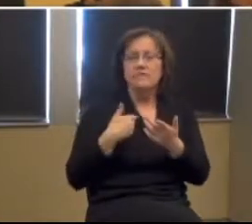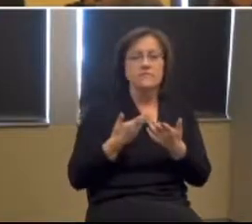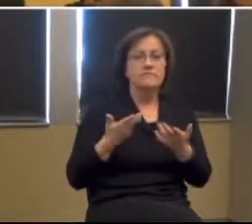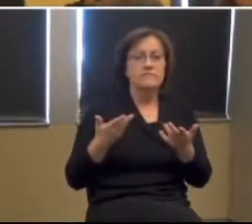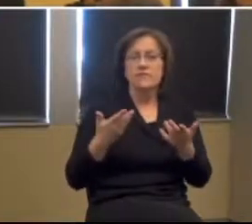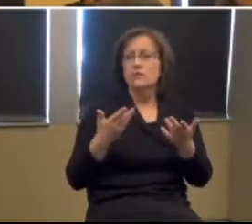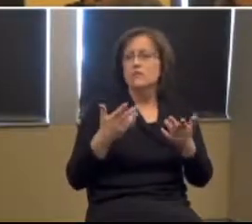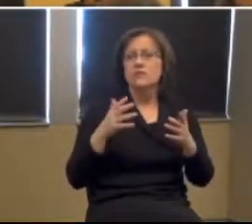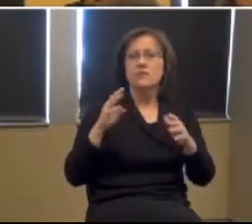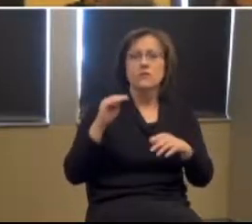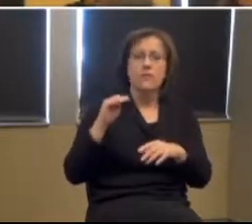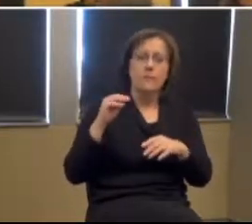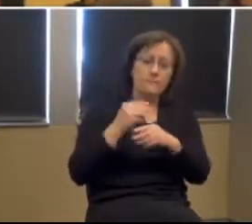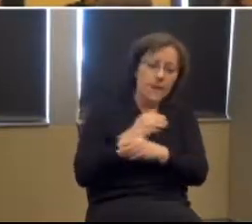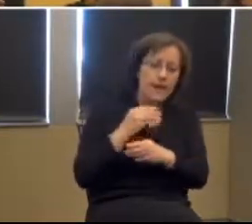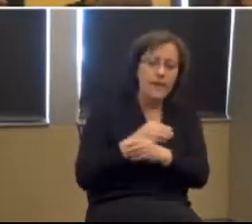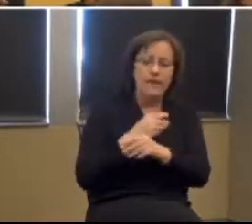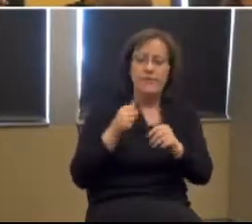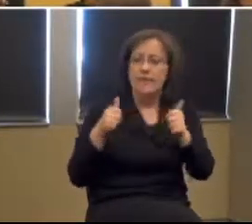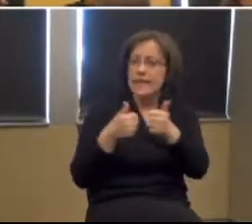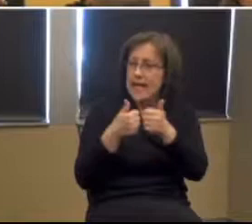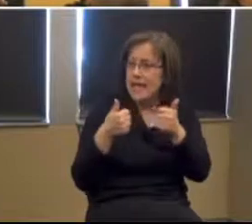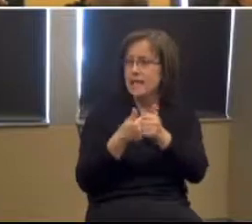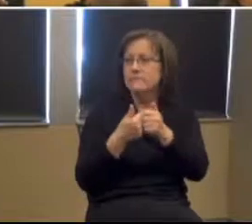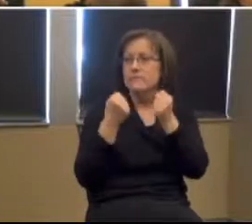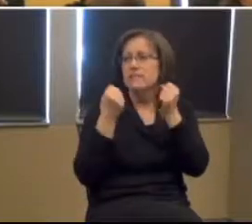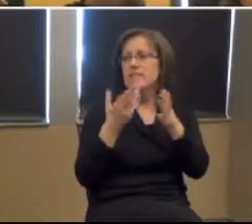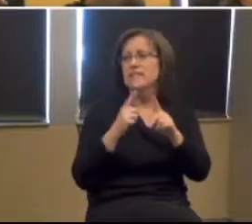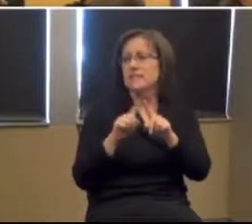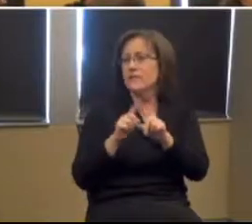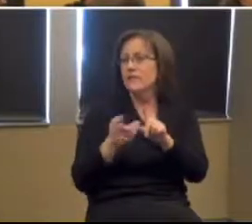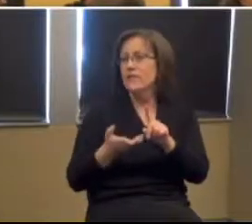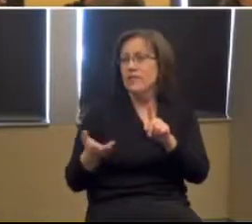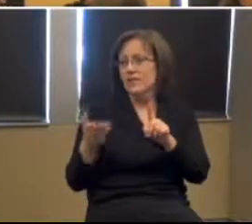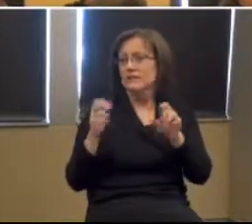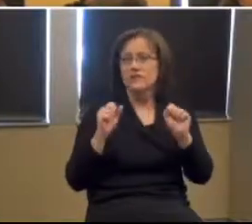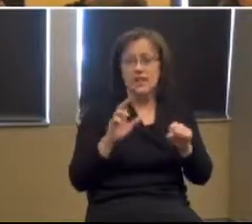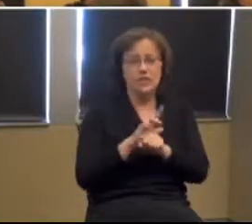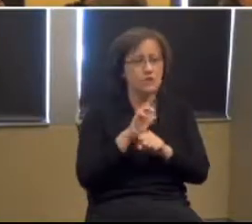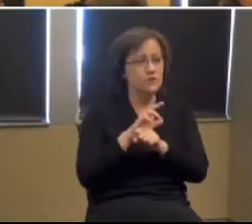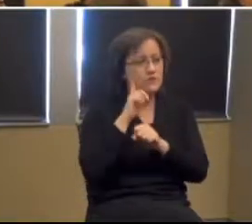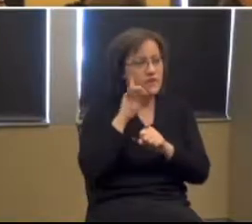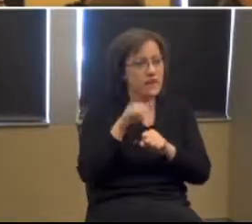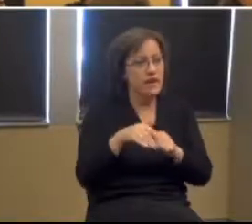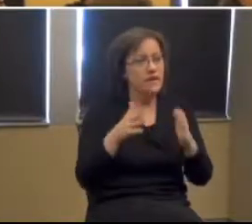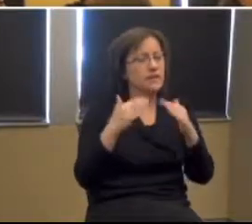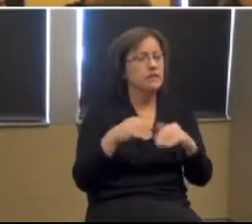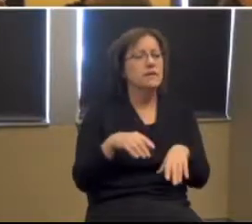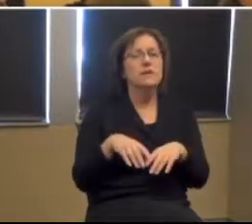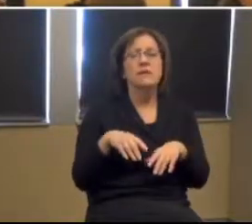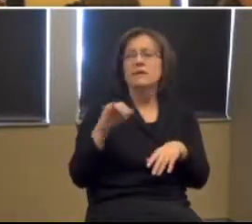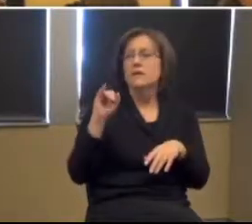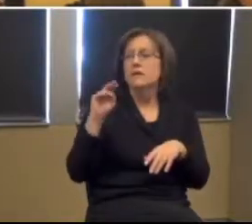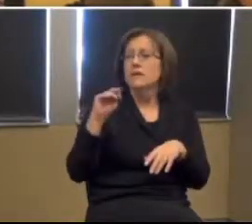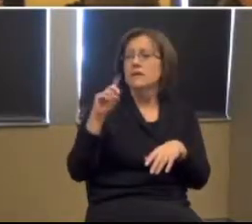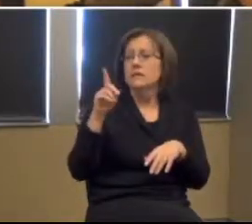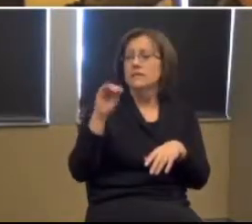can do games. There's so many different things that you can use with that. Index cards to go with the card